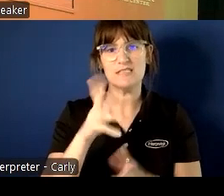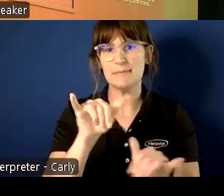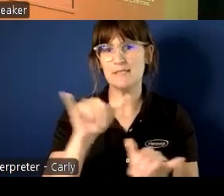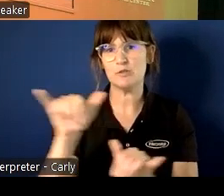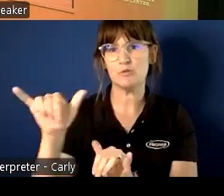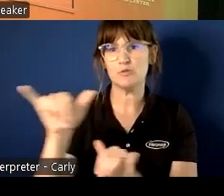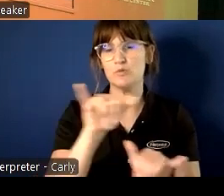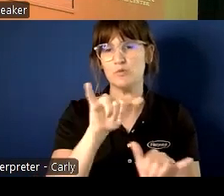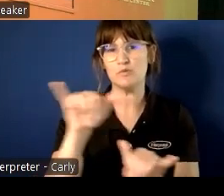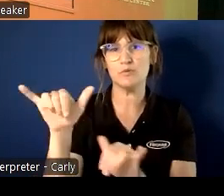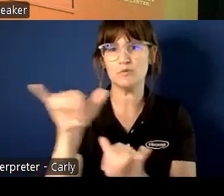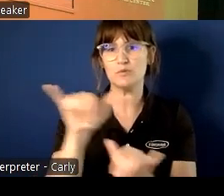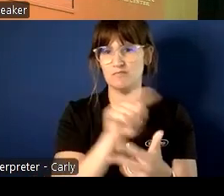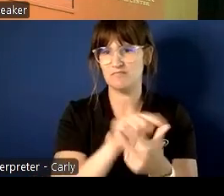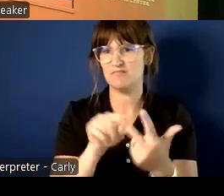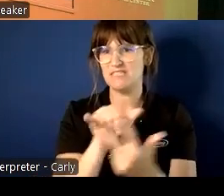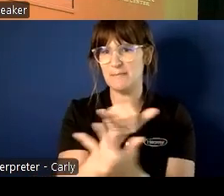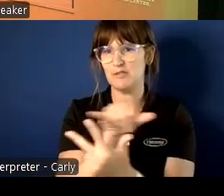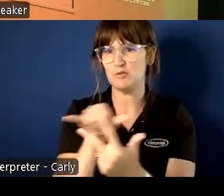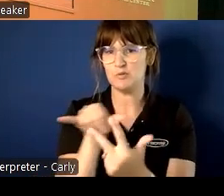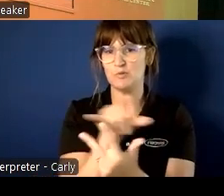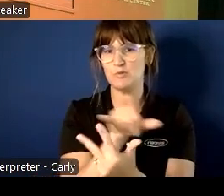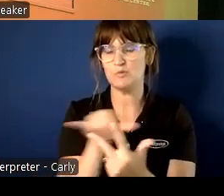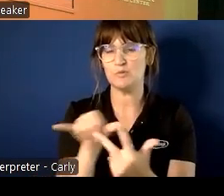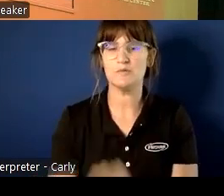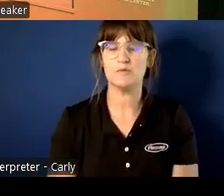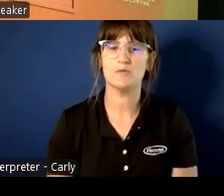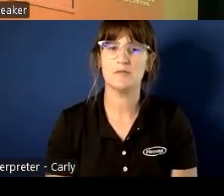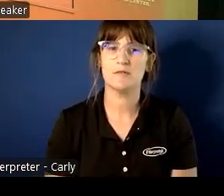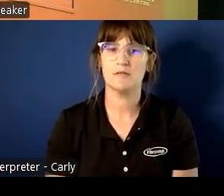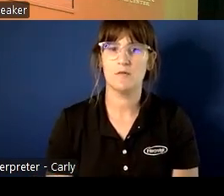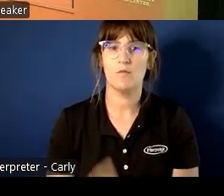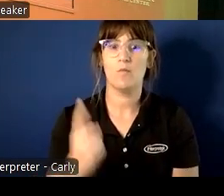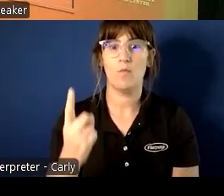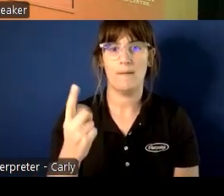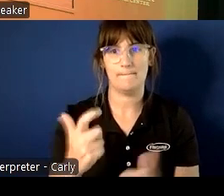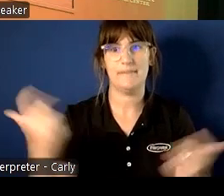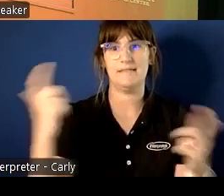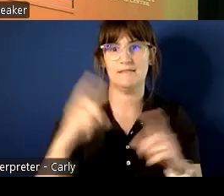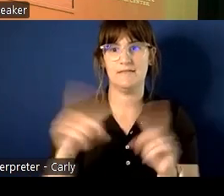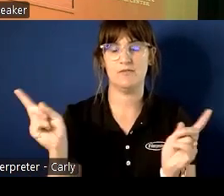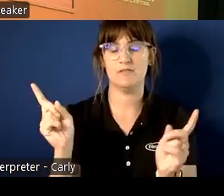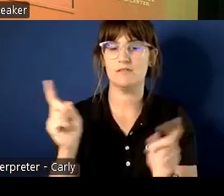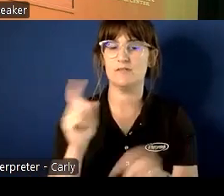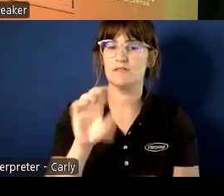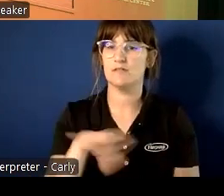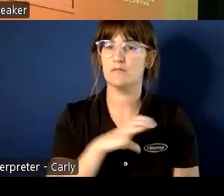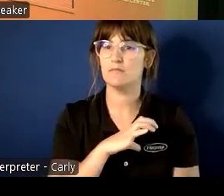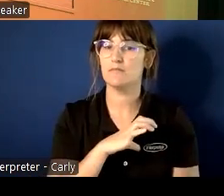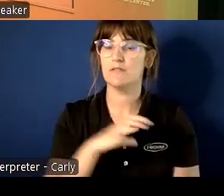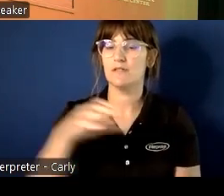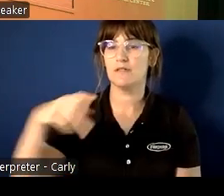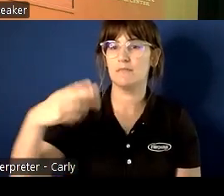groups. The only real significantly different characteristic was the